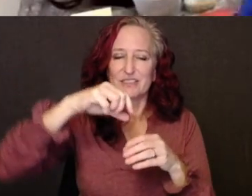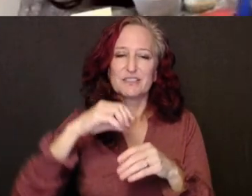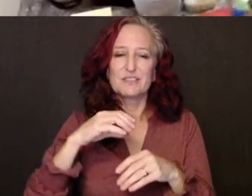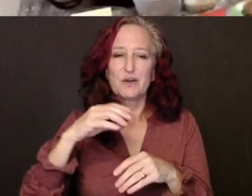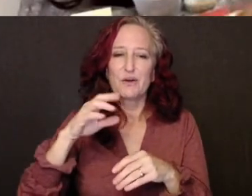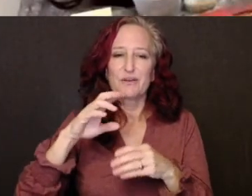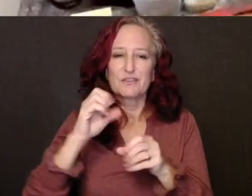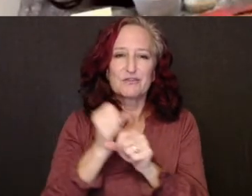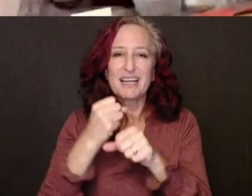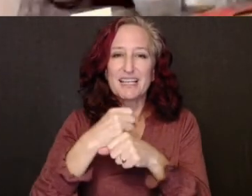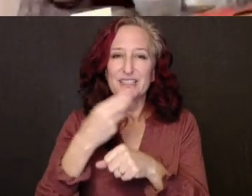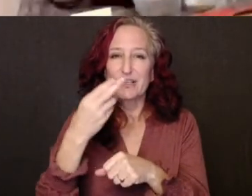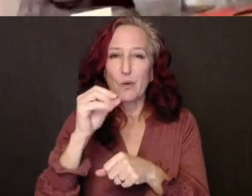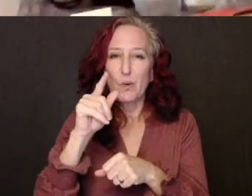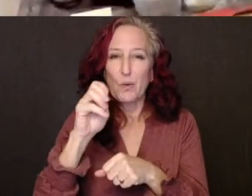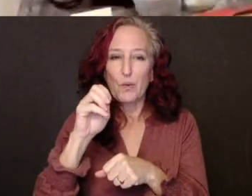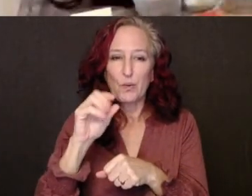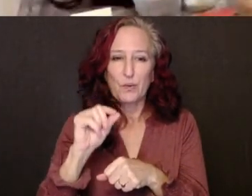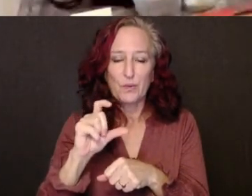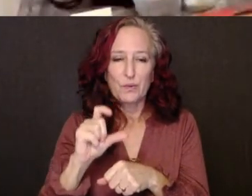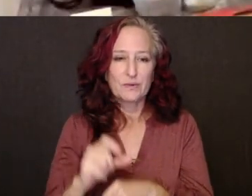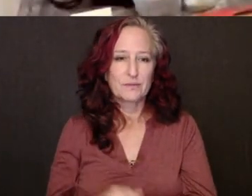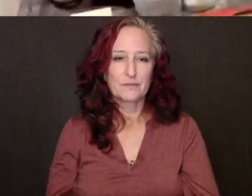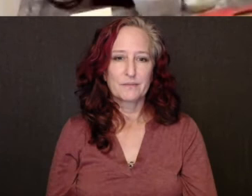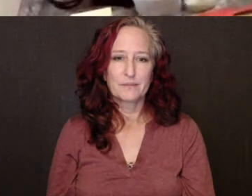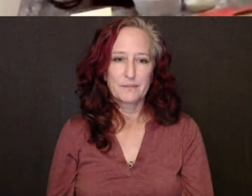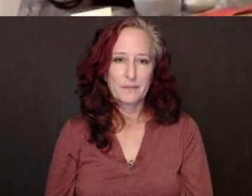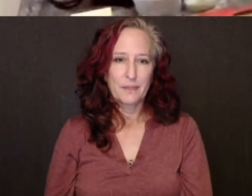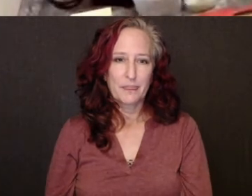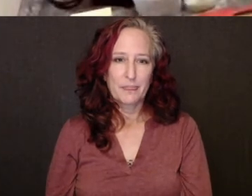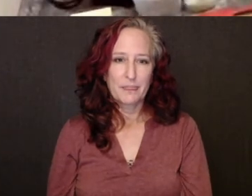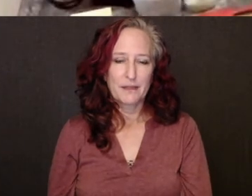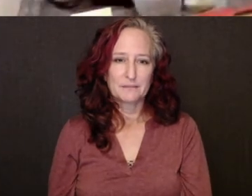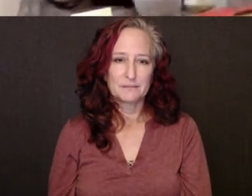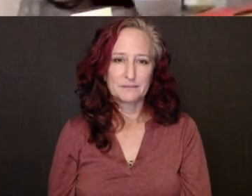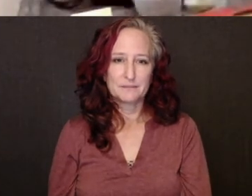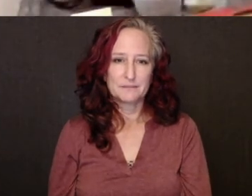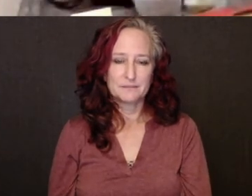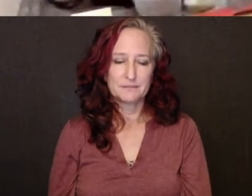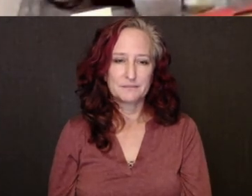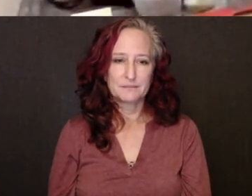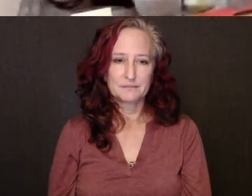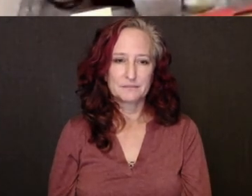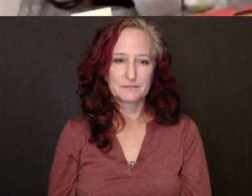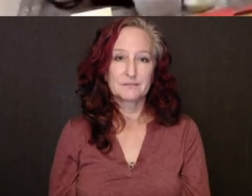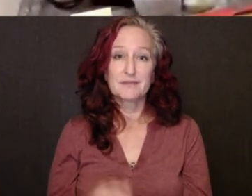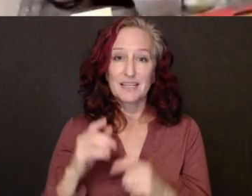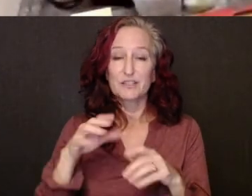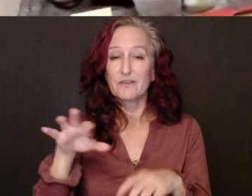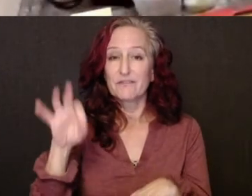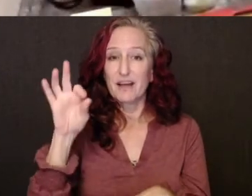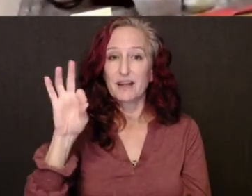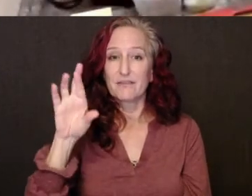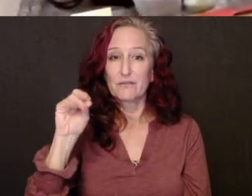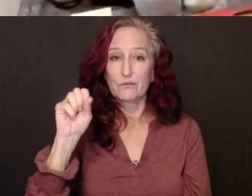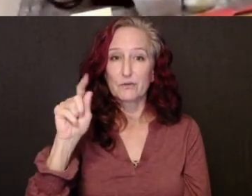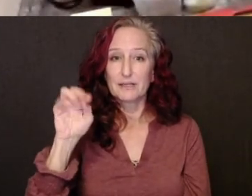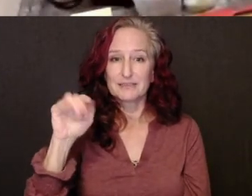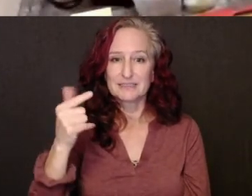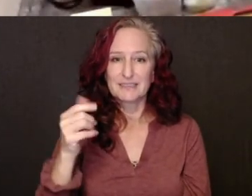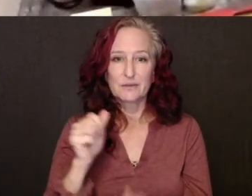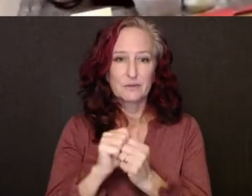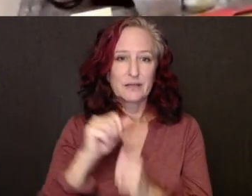and you would core the cupcakes about 2/3 of the way